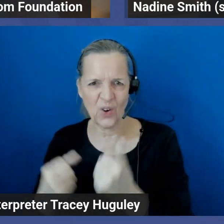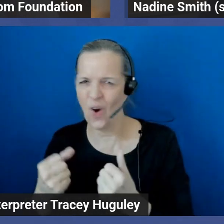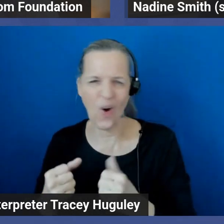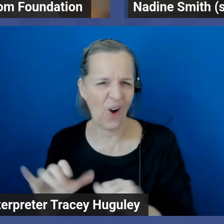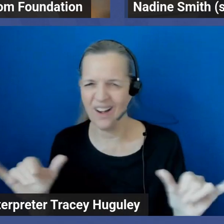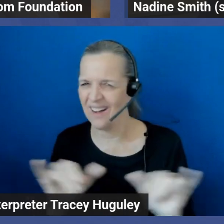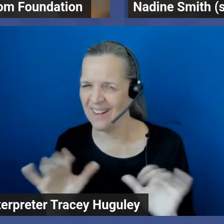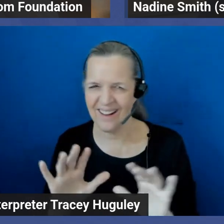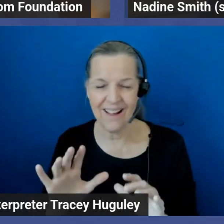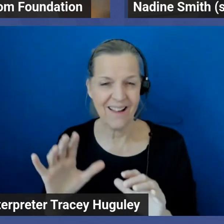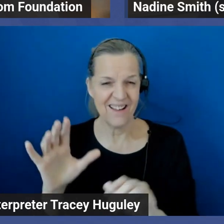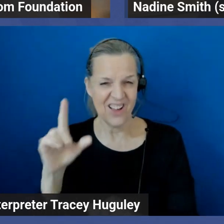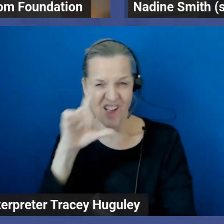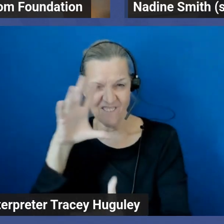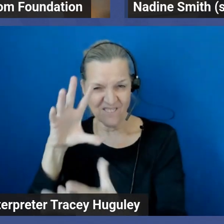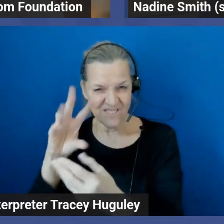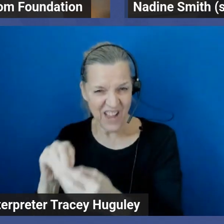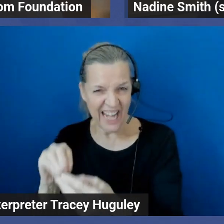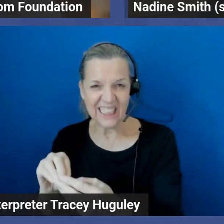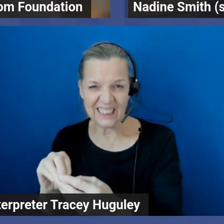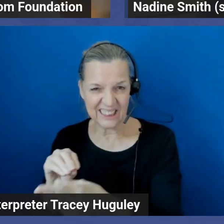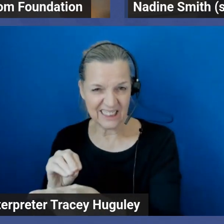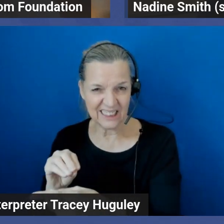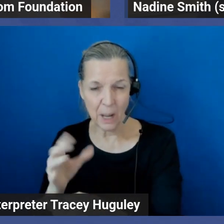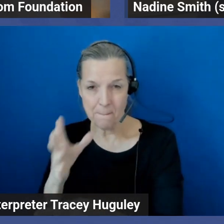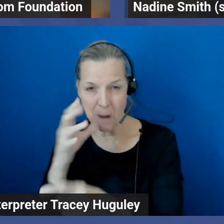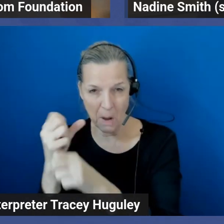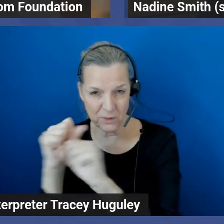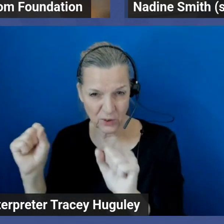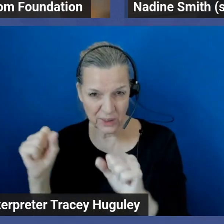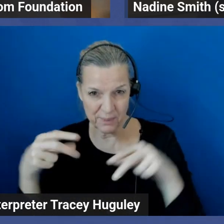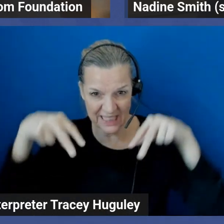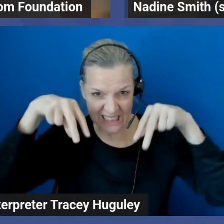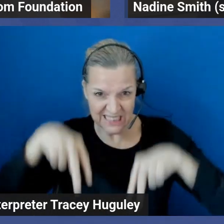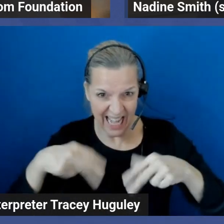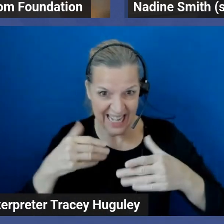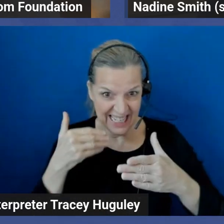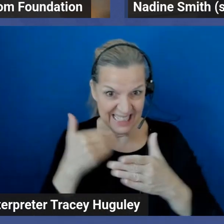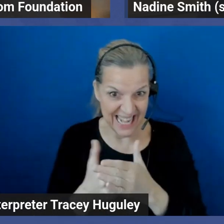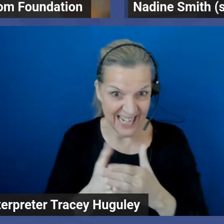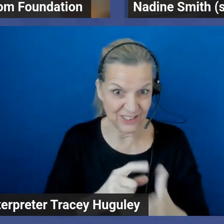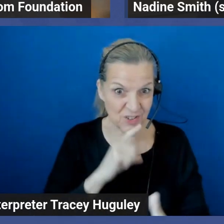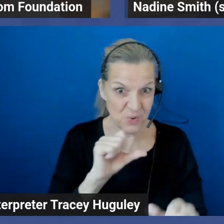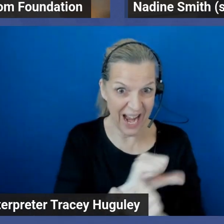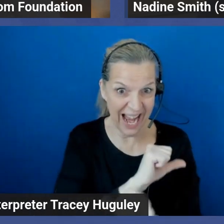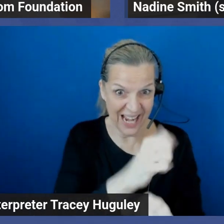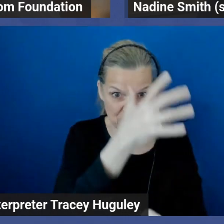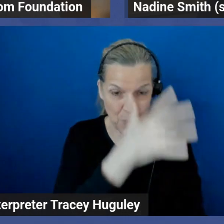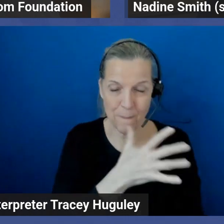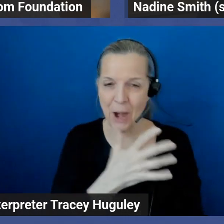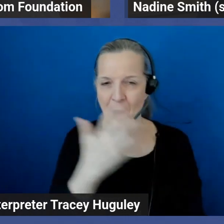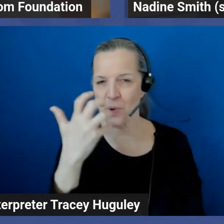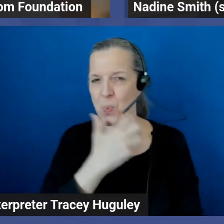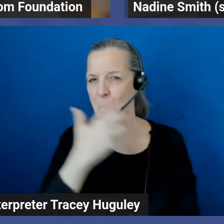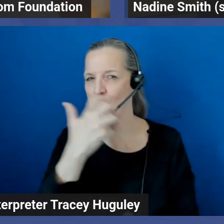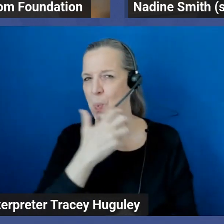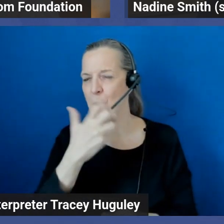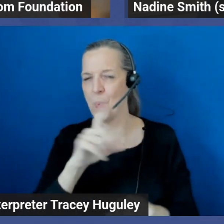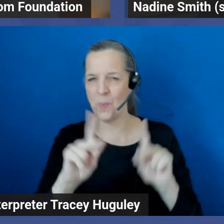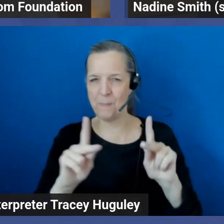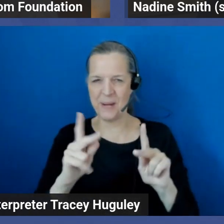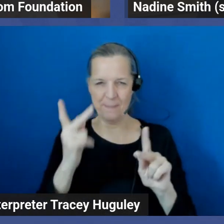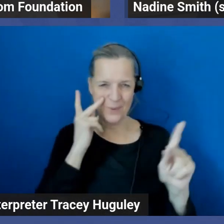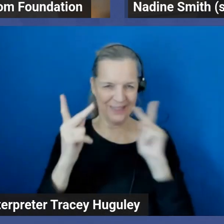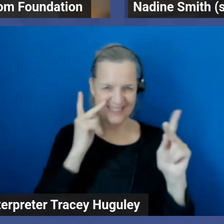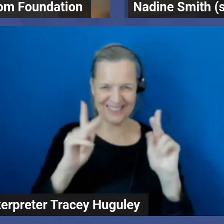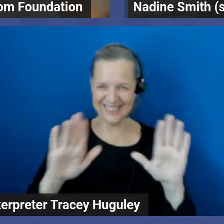for Liberty political operatives standing next to actual parents whose kids are in that school, people can see the